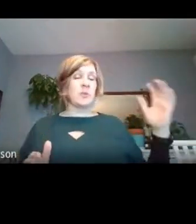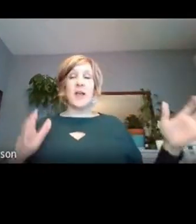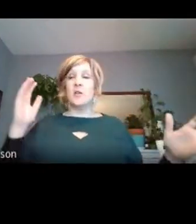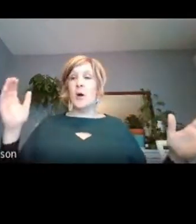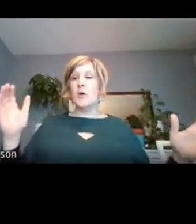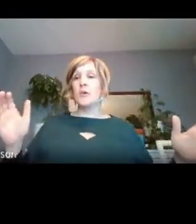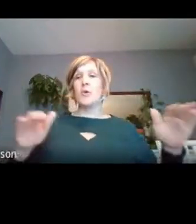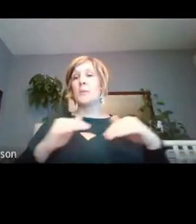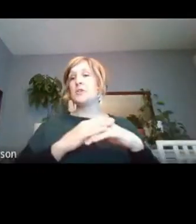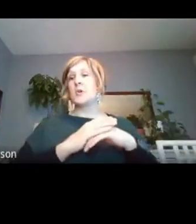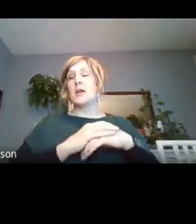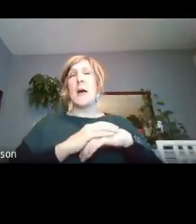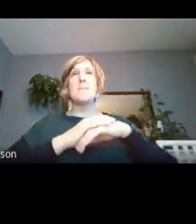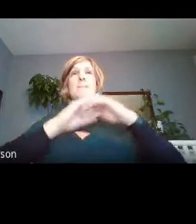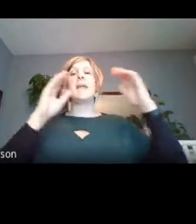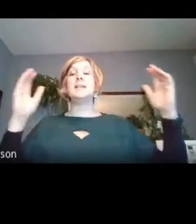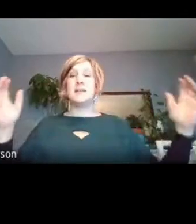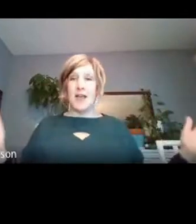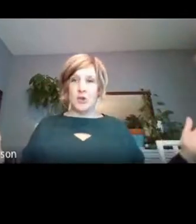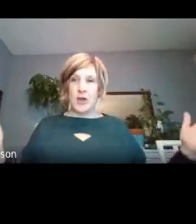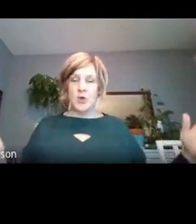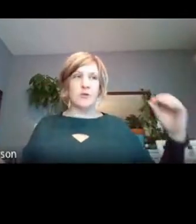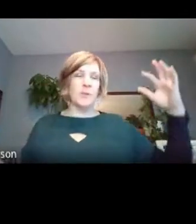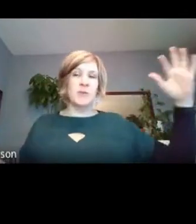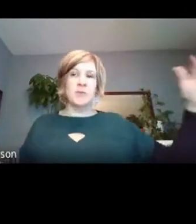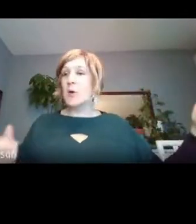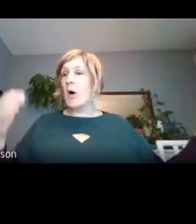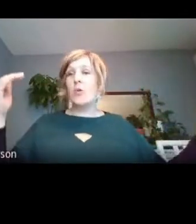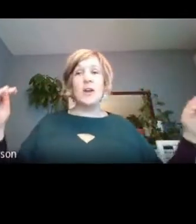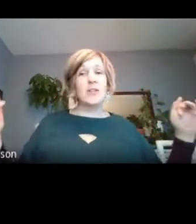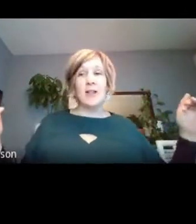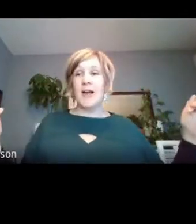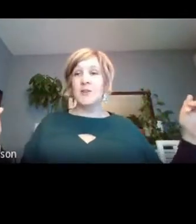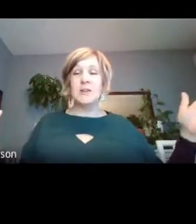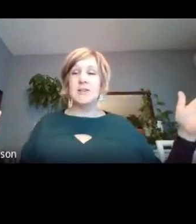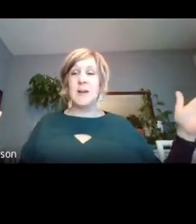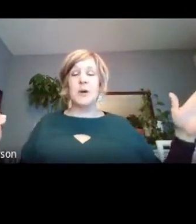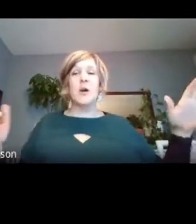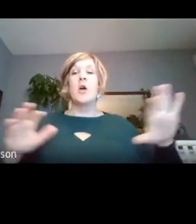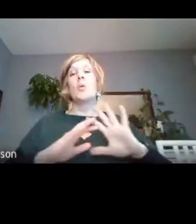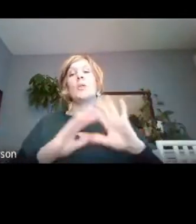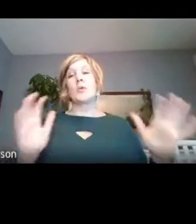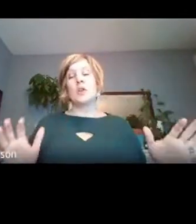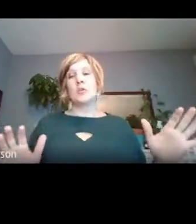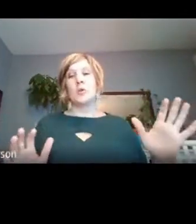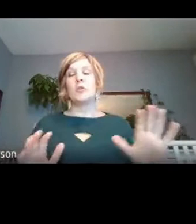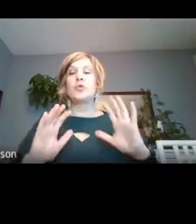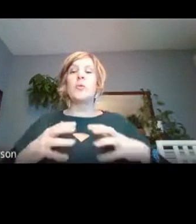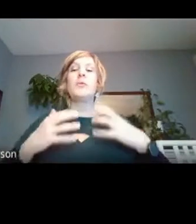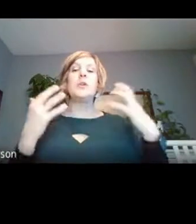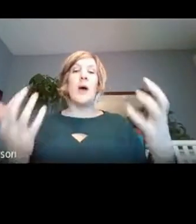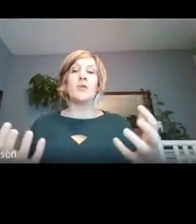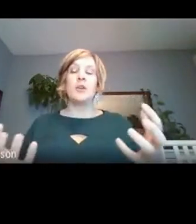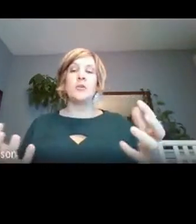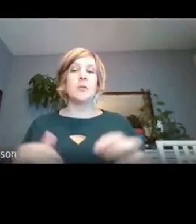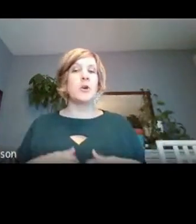teachers from k to 12 who have been doing amazing education from september all the way to that last week of december without these tools so